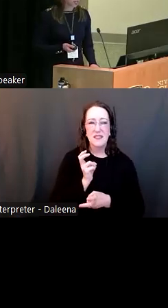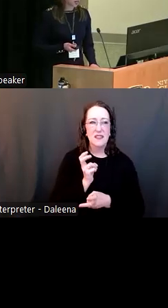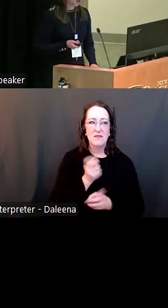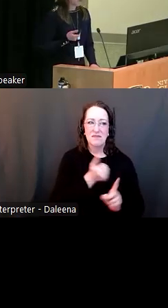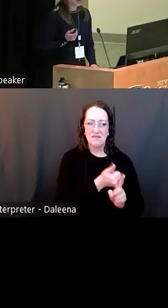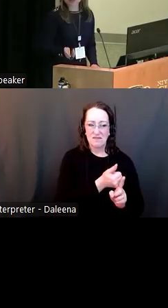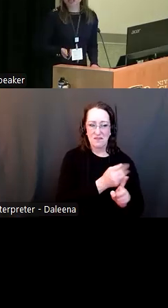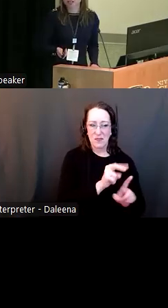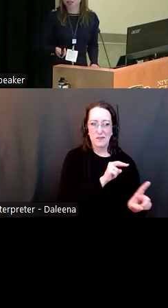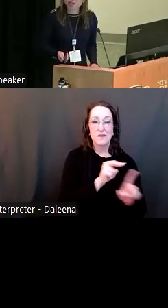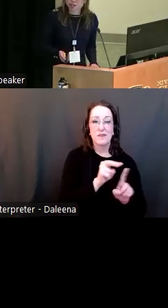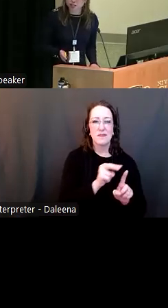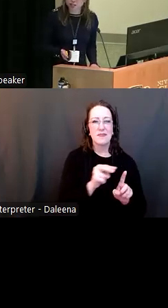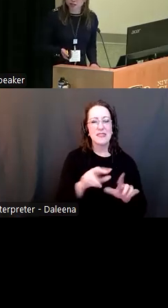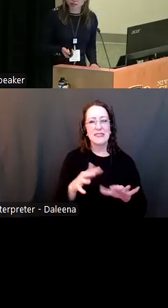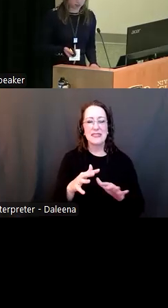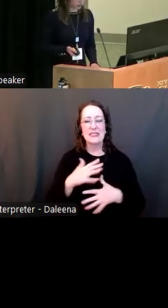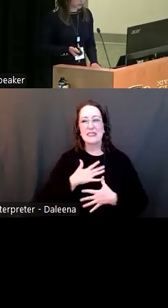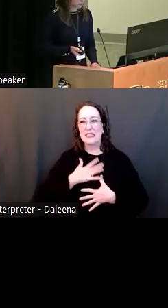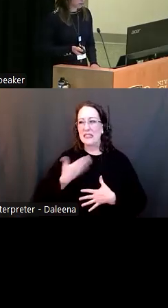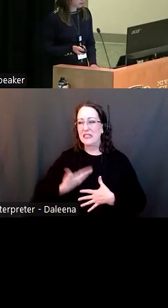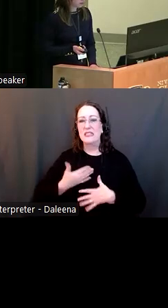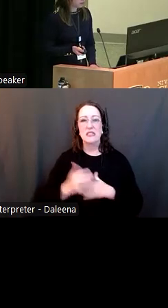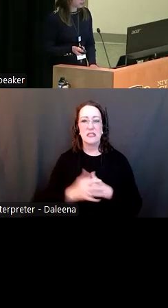considered moderately distressing.